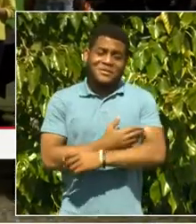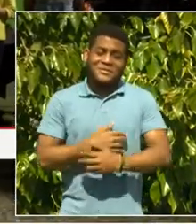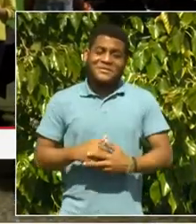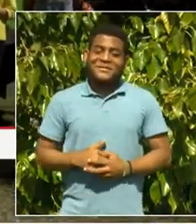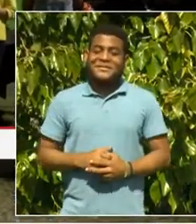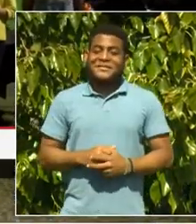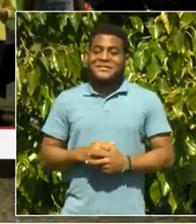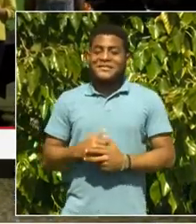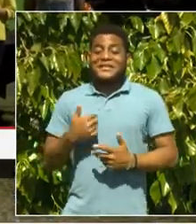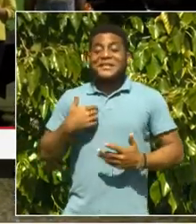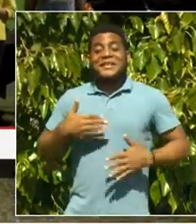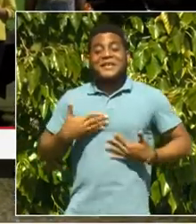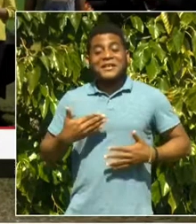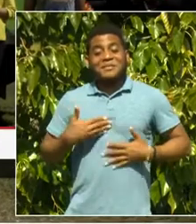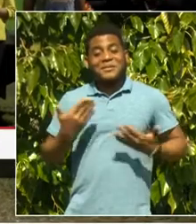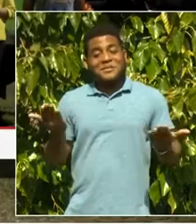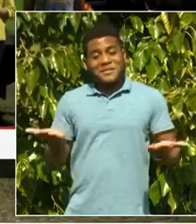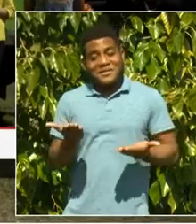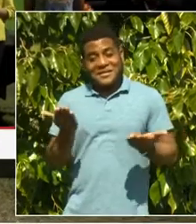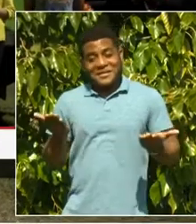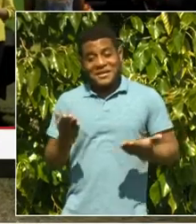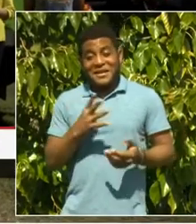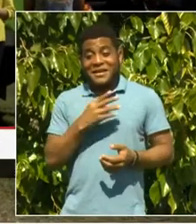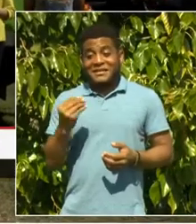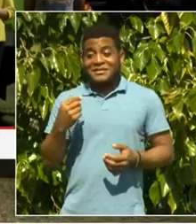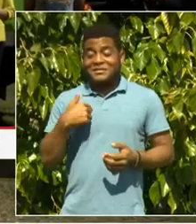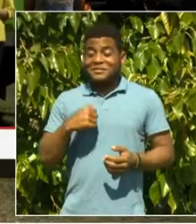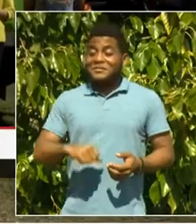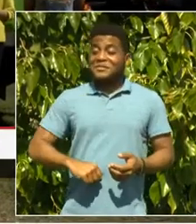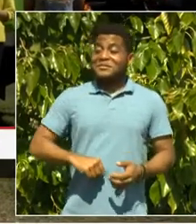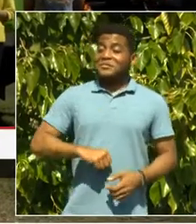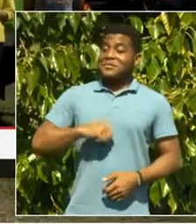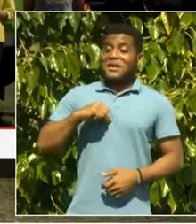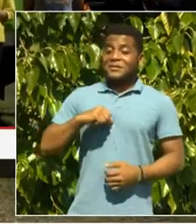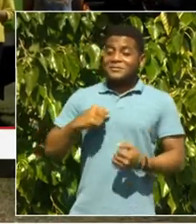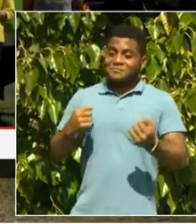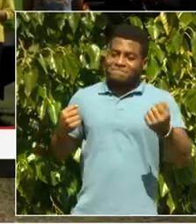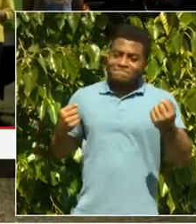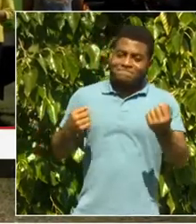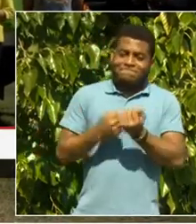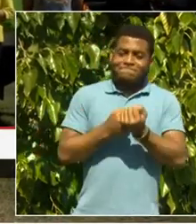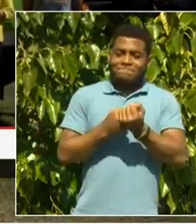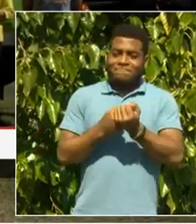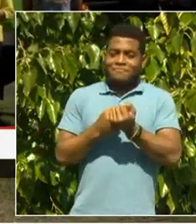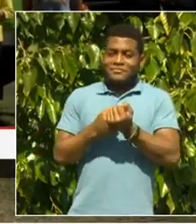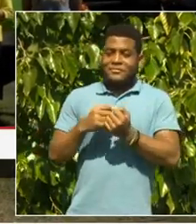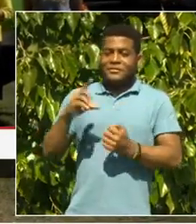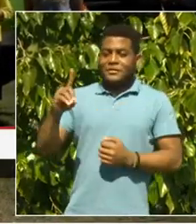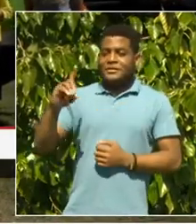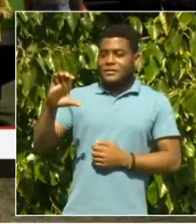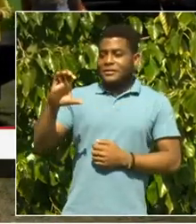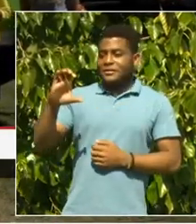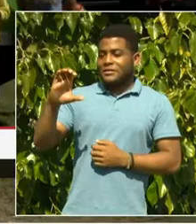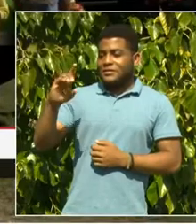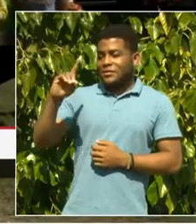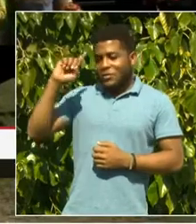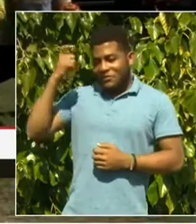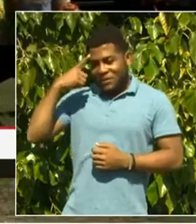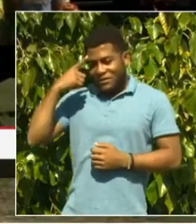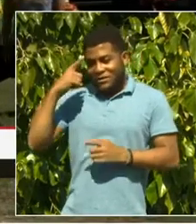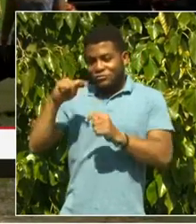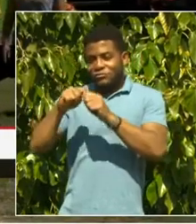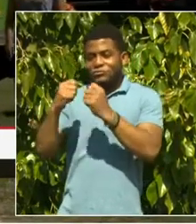I am very proud to stand with our DC government team who is supporting the WIC